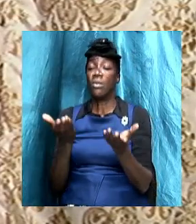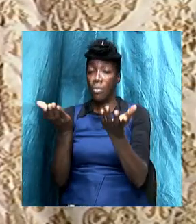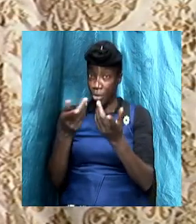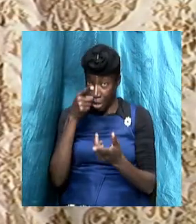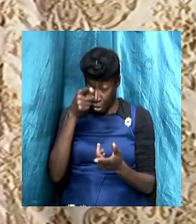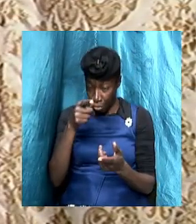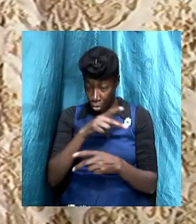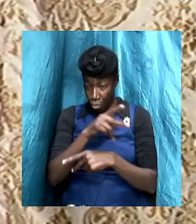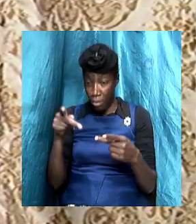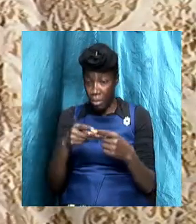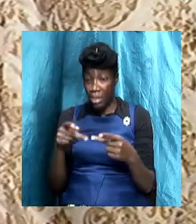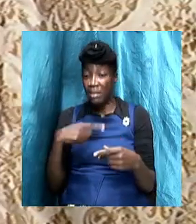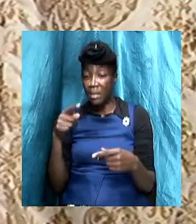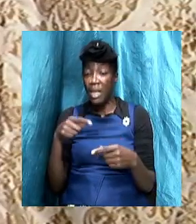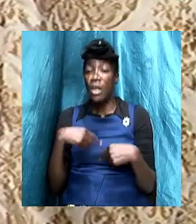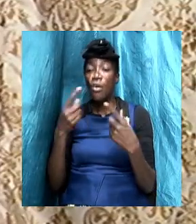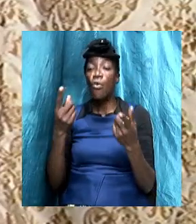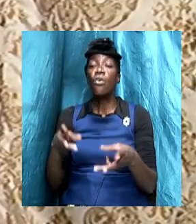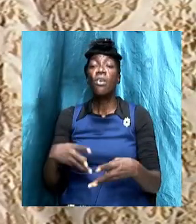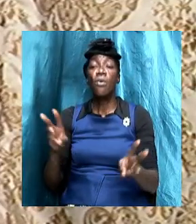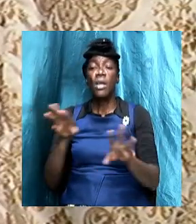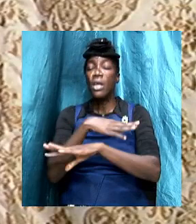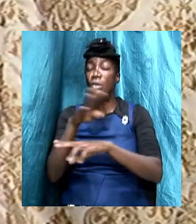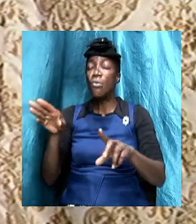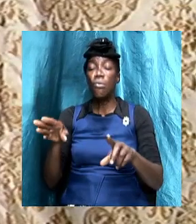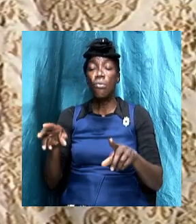say, go your way and sin no more.